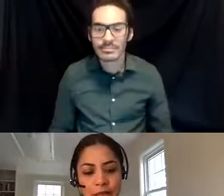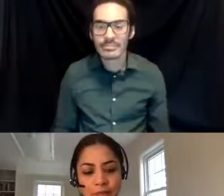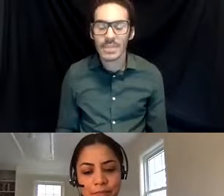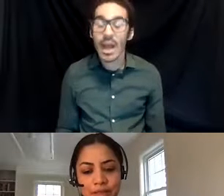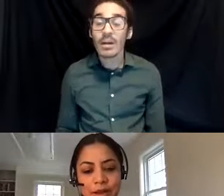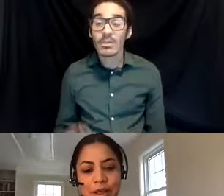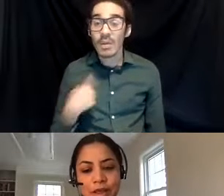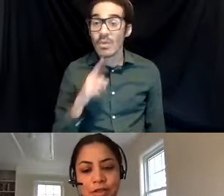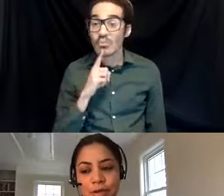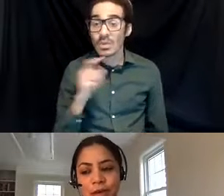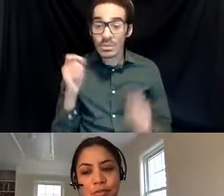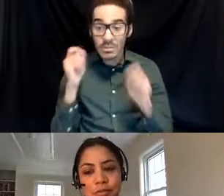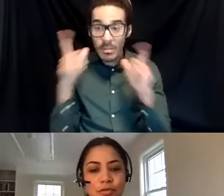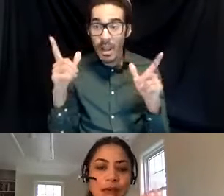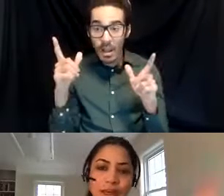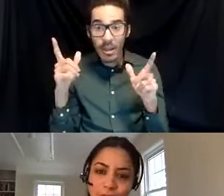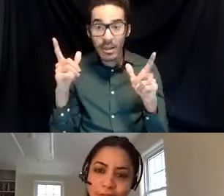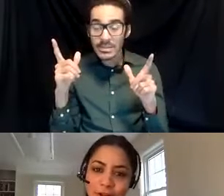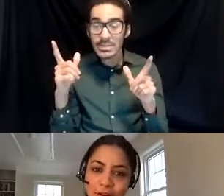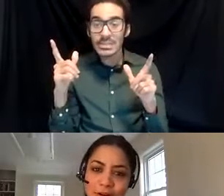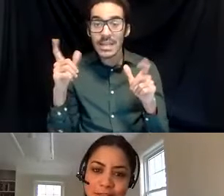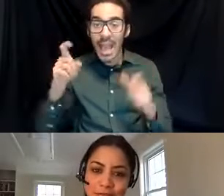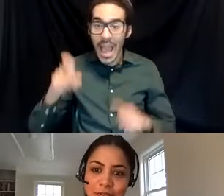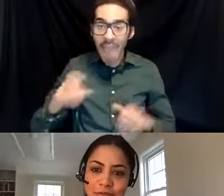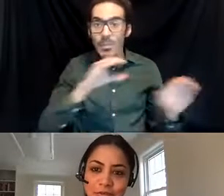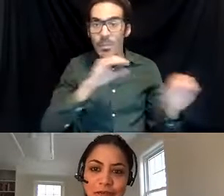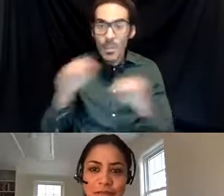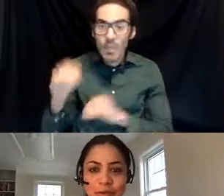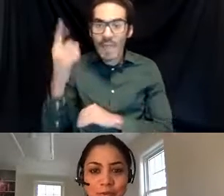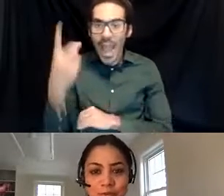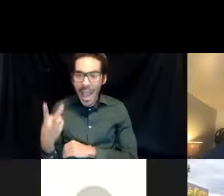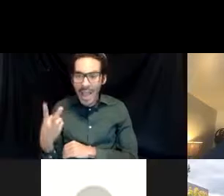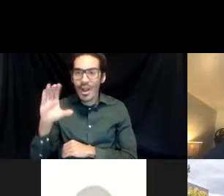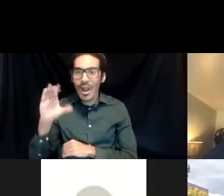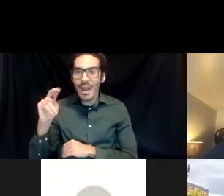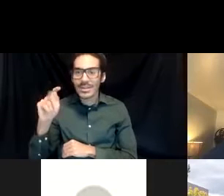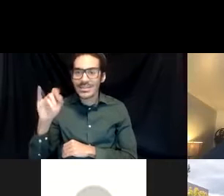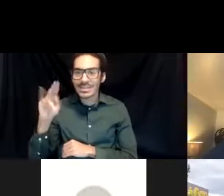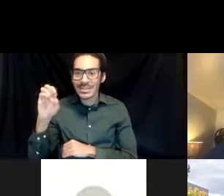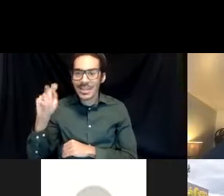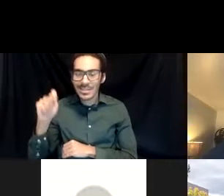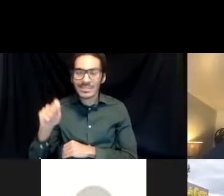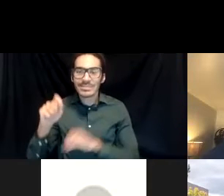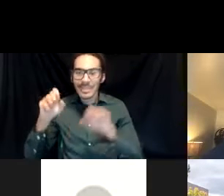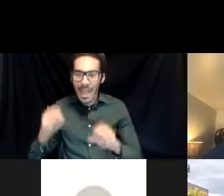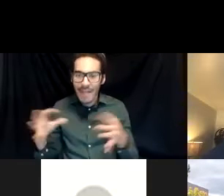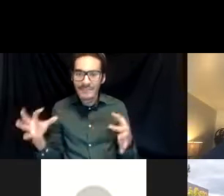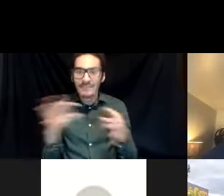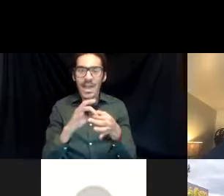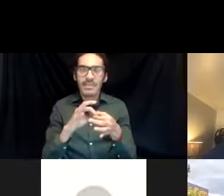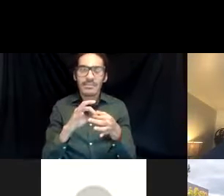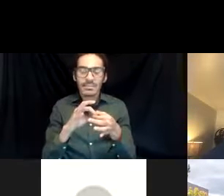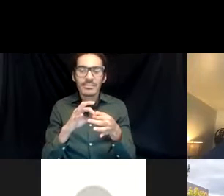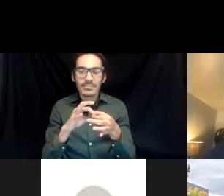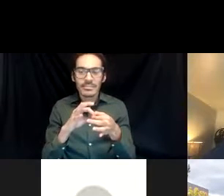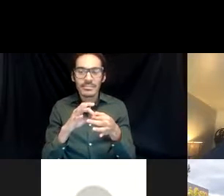surprised that you have to move half the continent sometimes to actually be able to form those connections, which are,